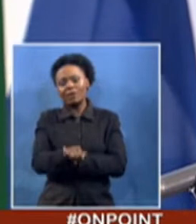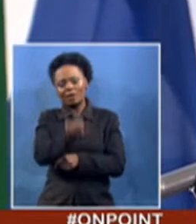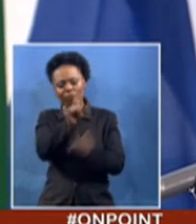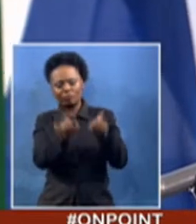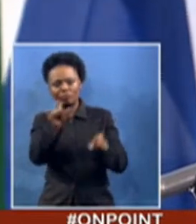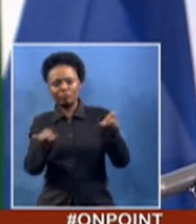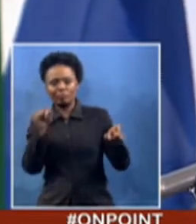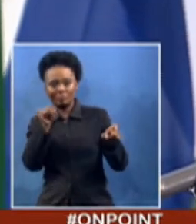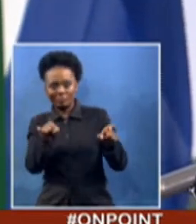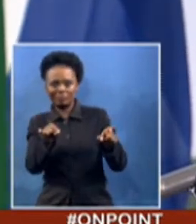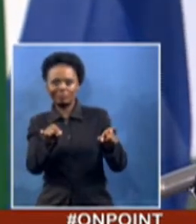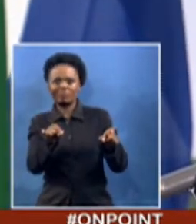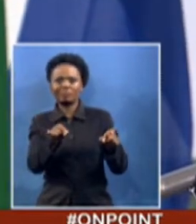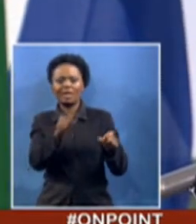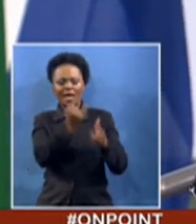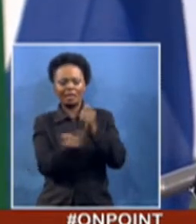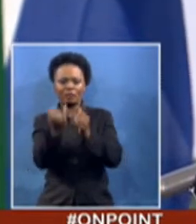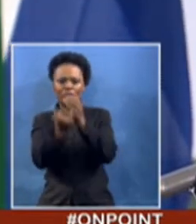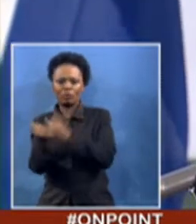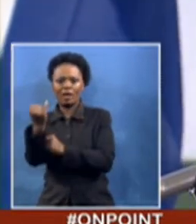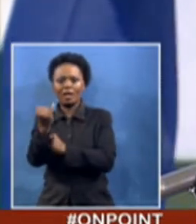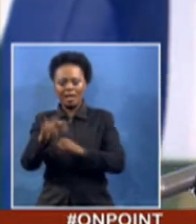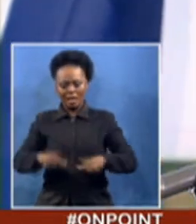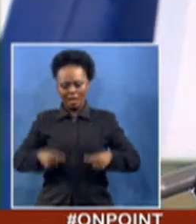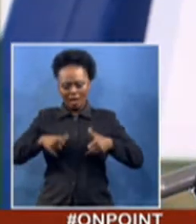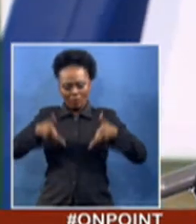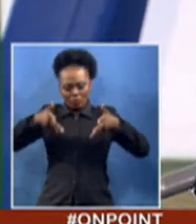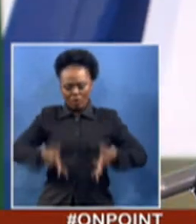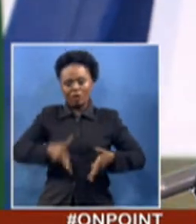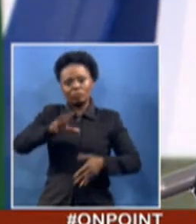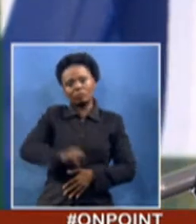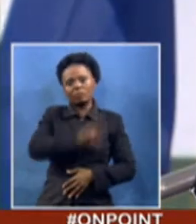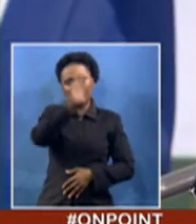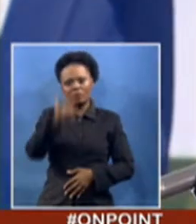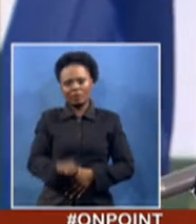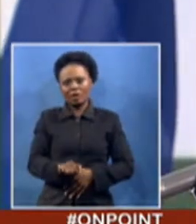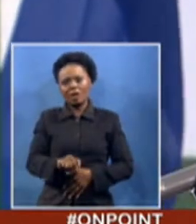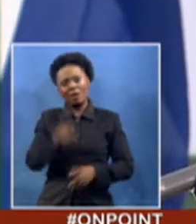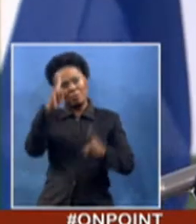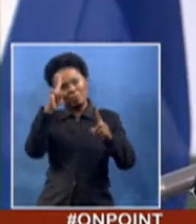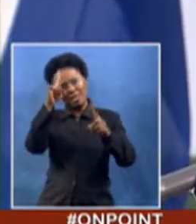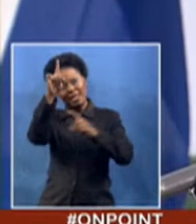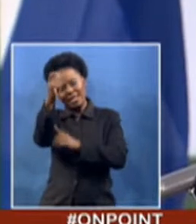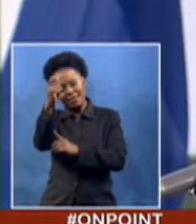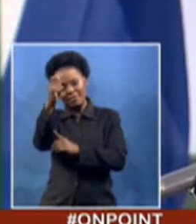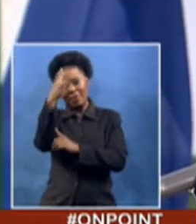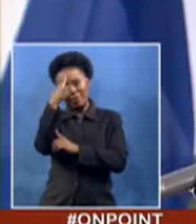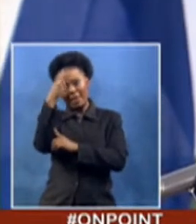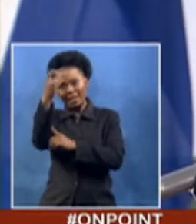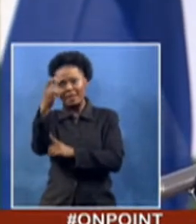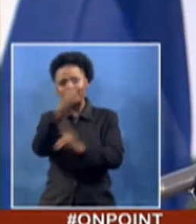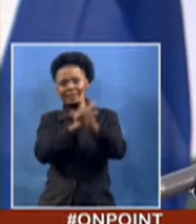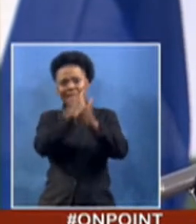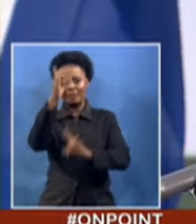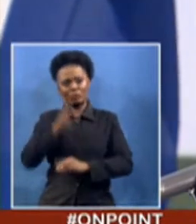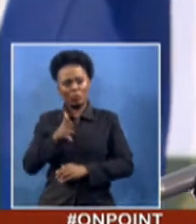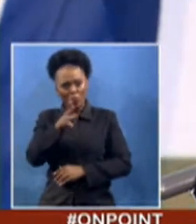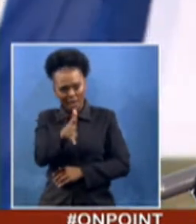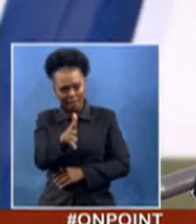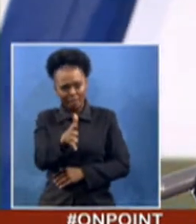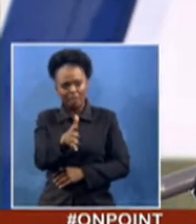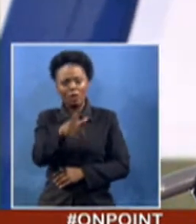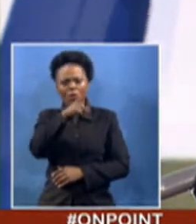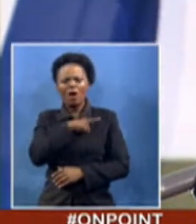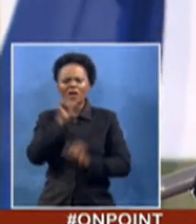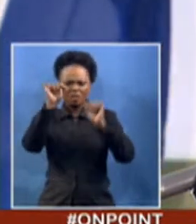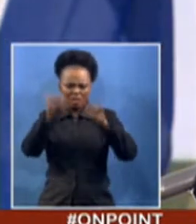this country and wants it to succeed, to believe that yes, we will overcome